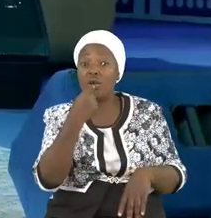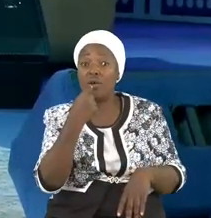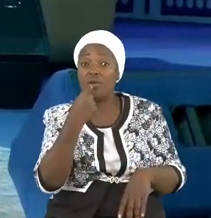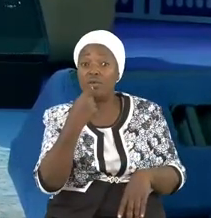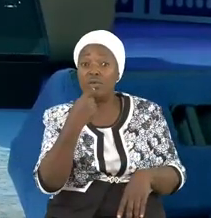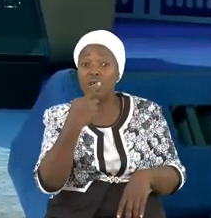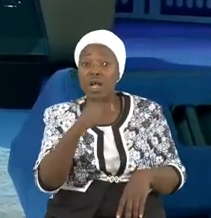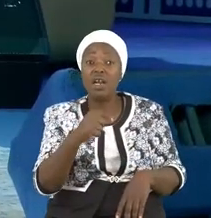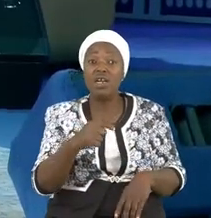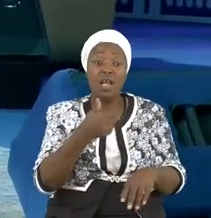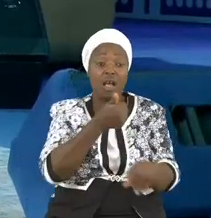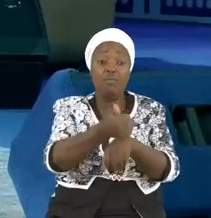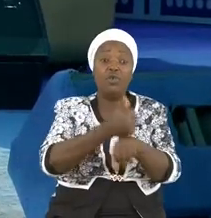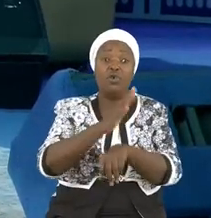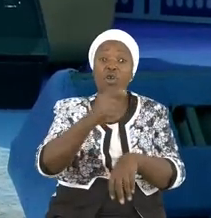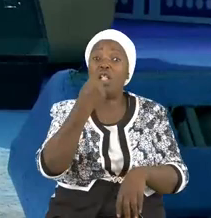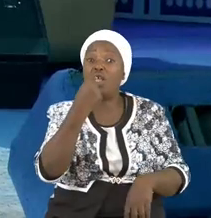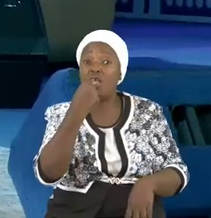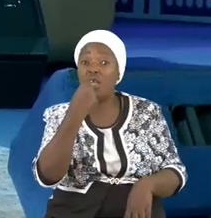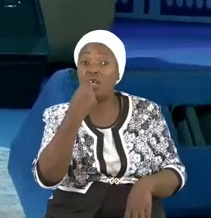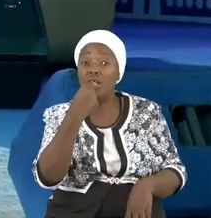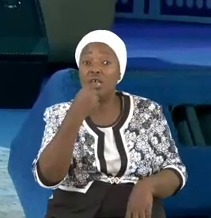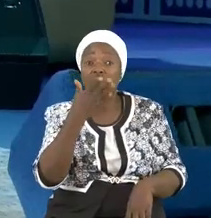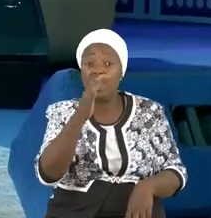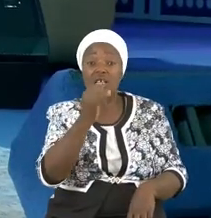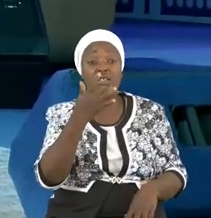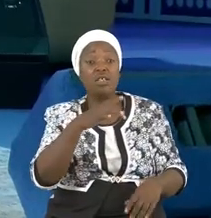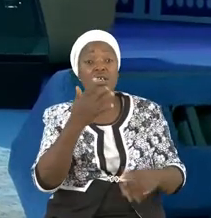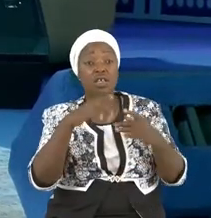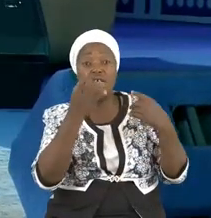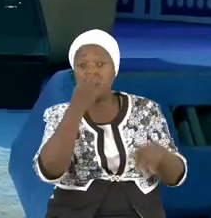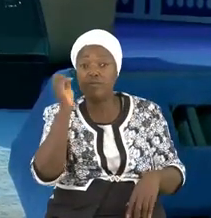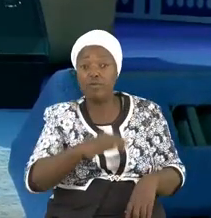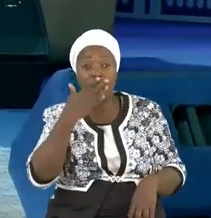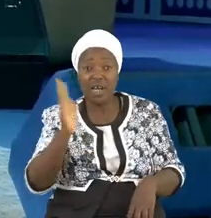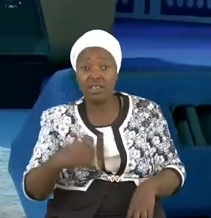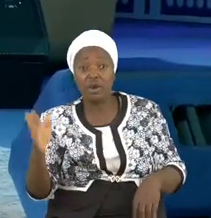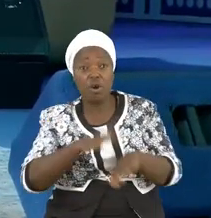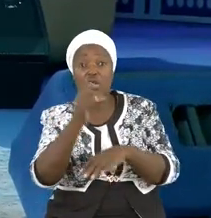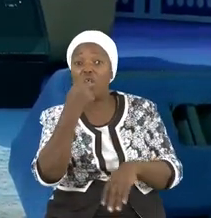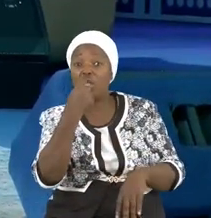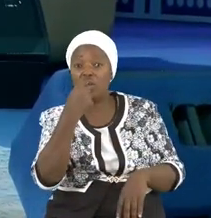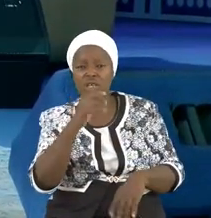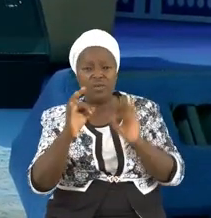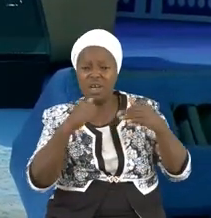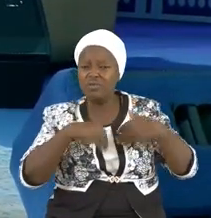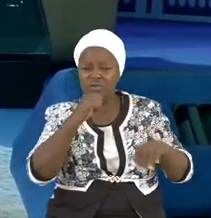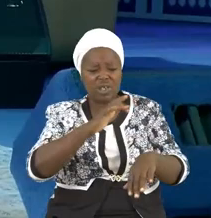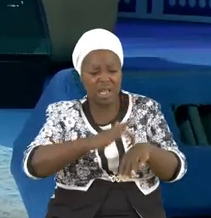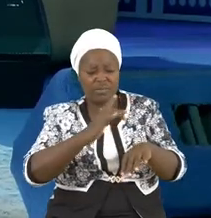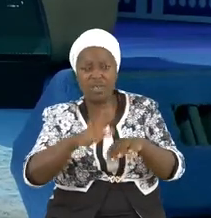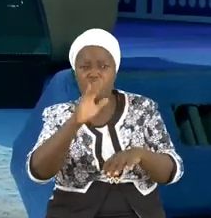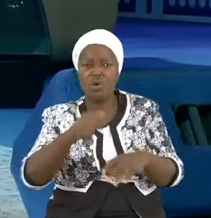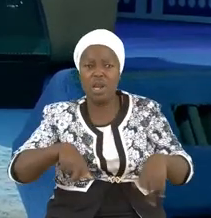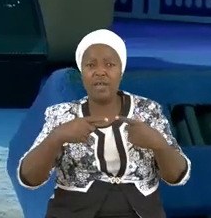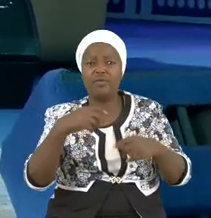your tongue. There's evil on your tongue. If you have not emptied your life from sin, you have